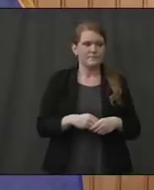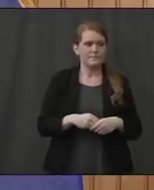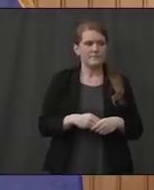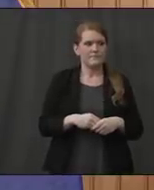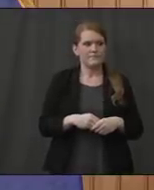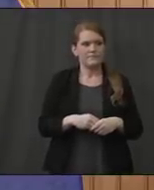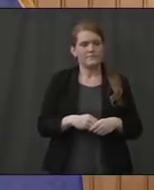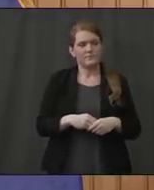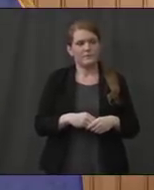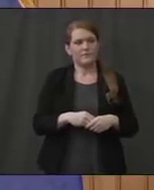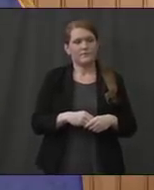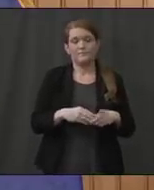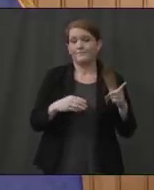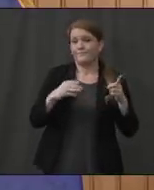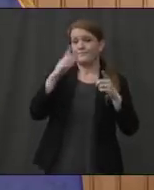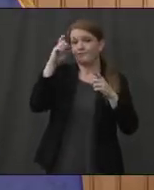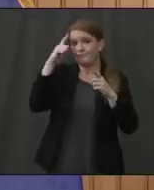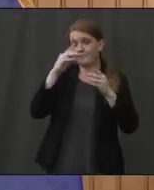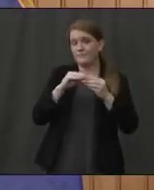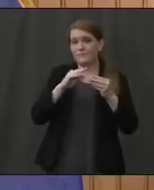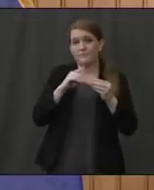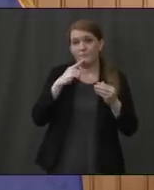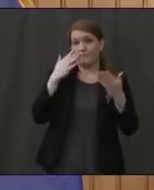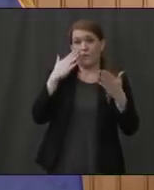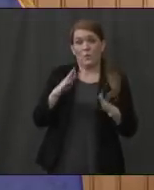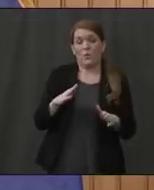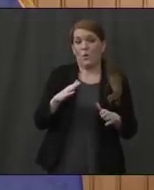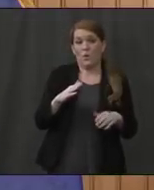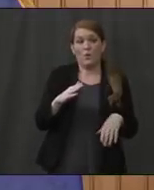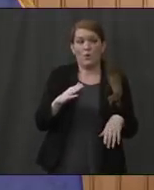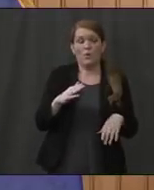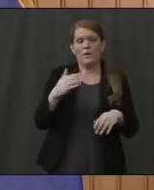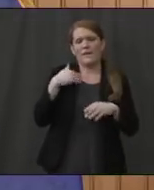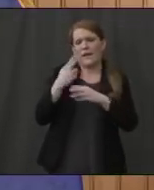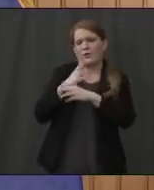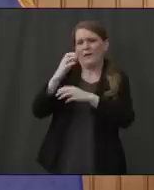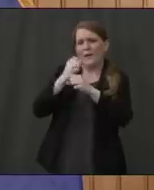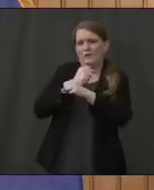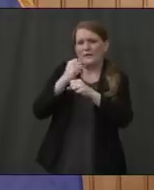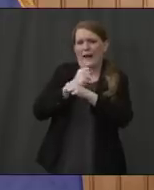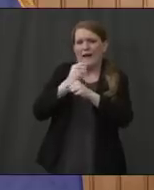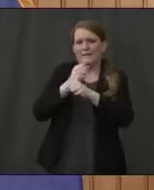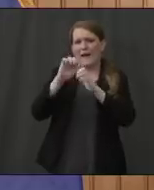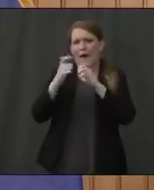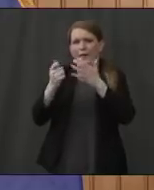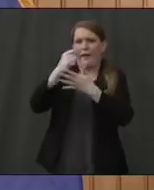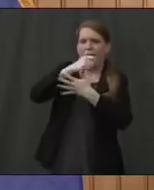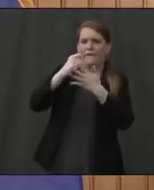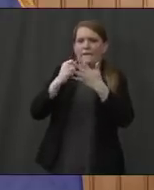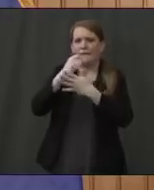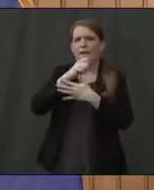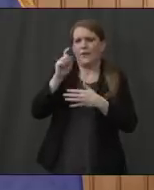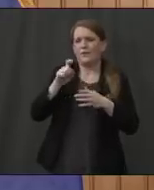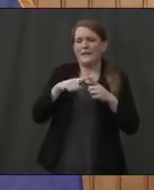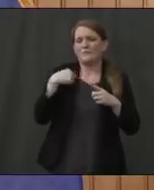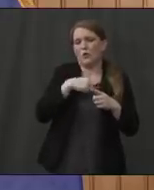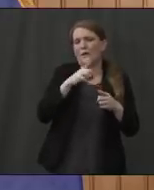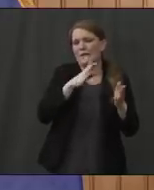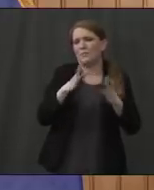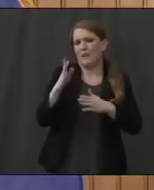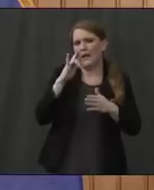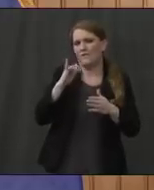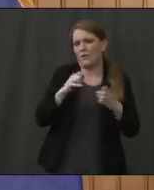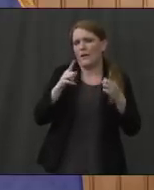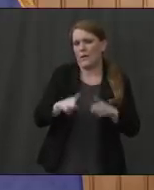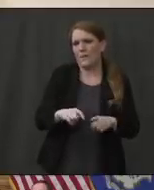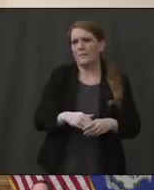where there's need and otherwise. We had planned accordingly for that. And do we know, I